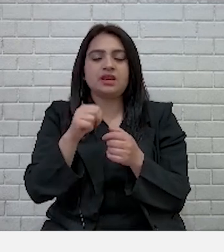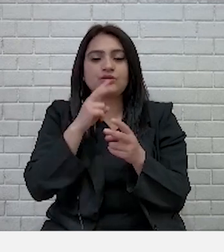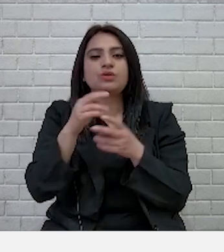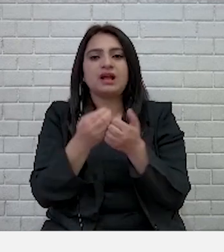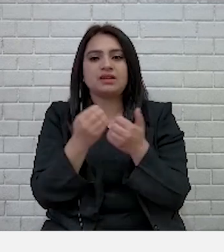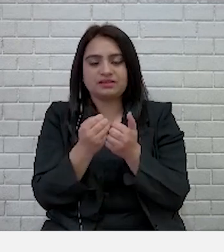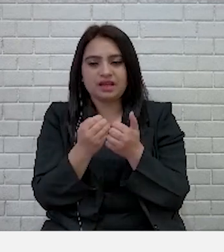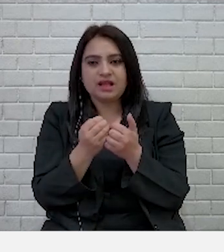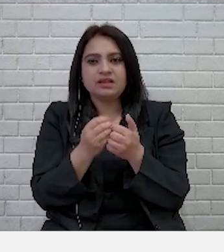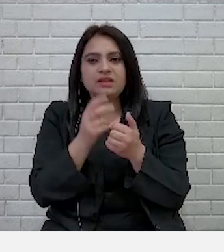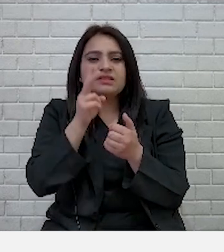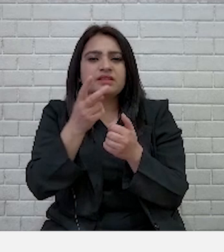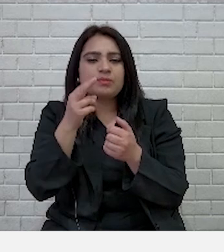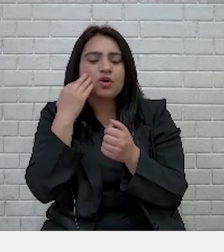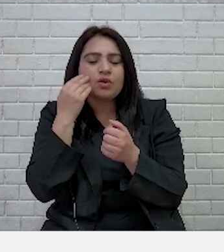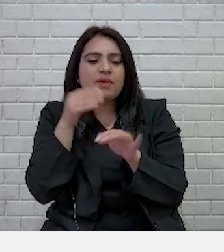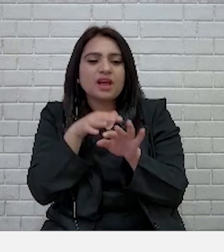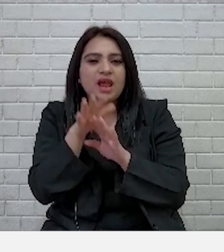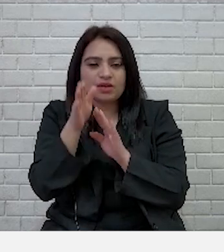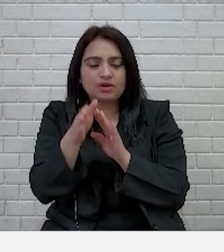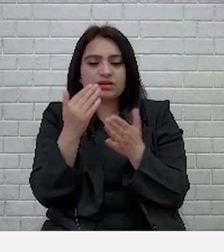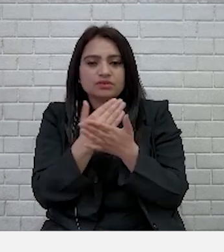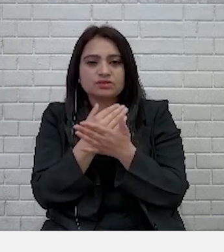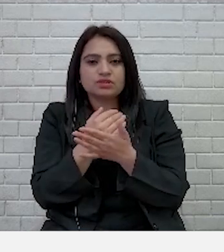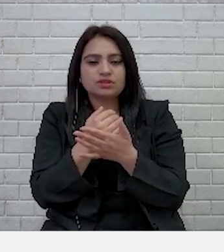in front of the world to